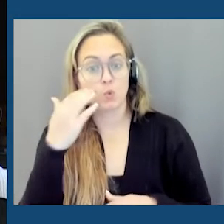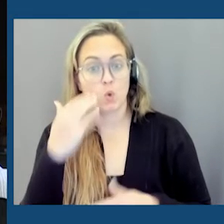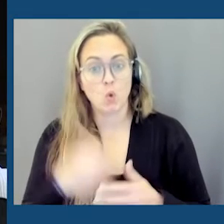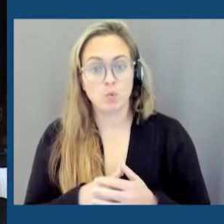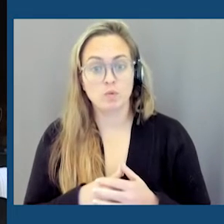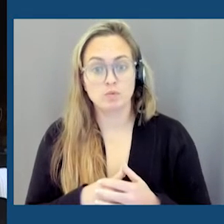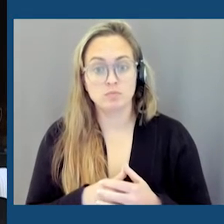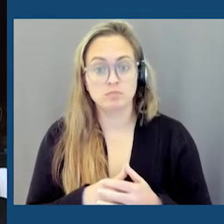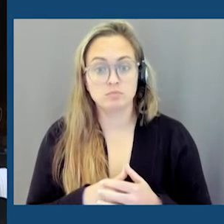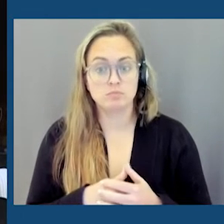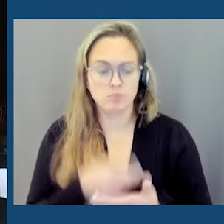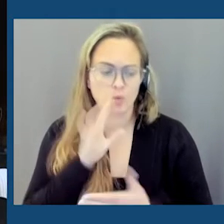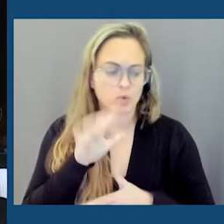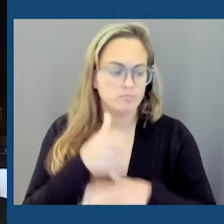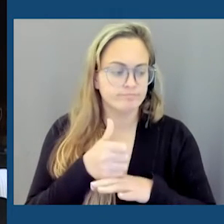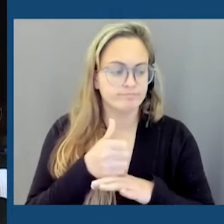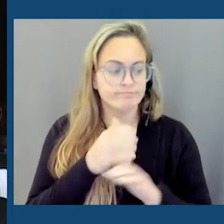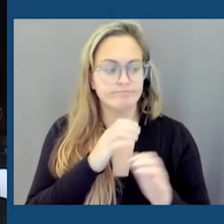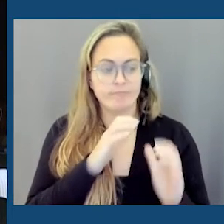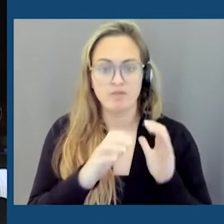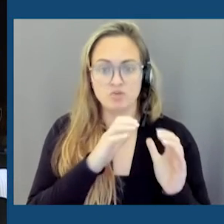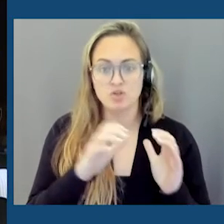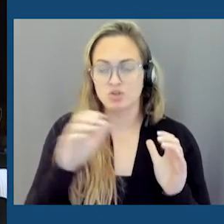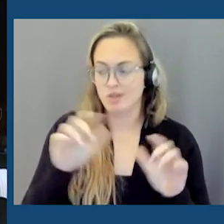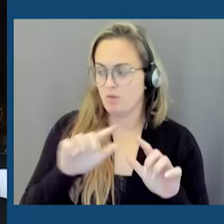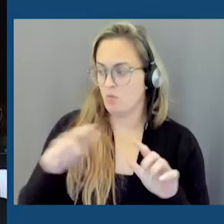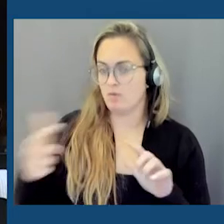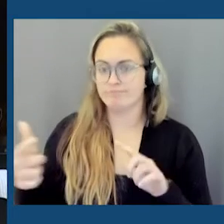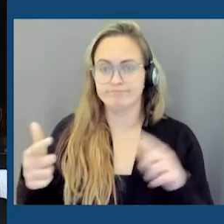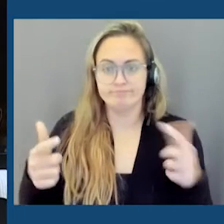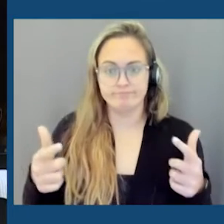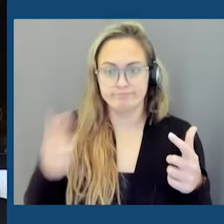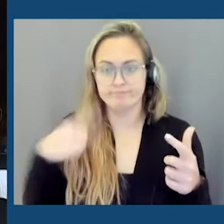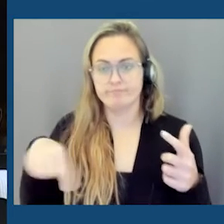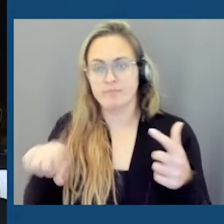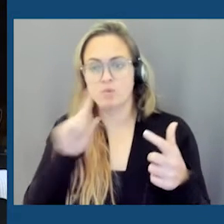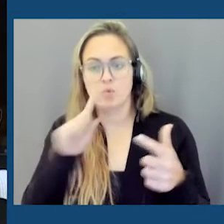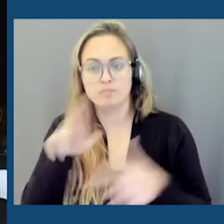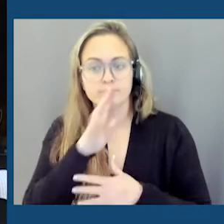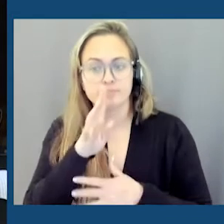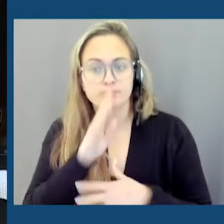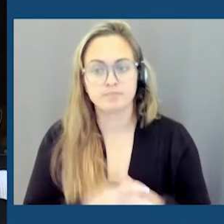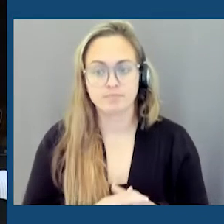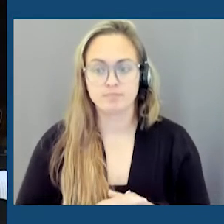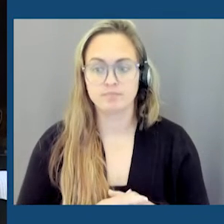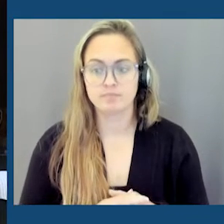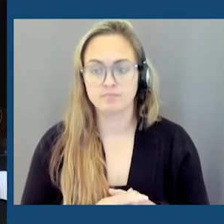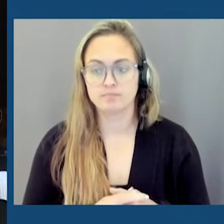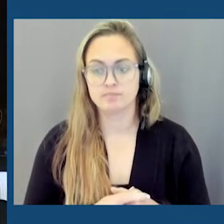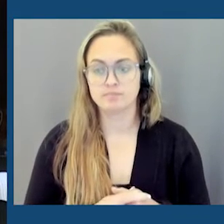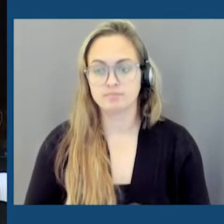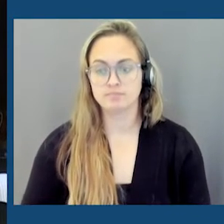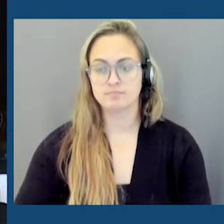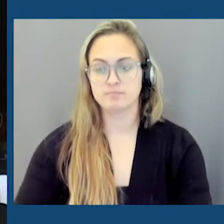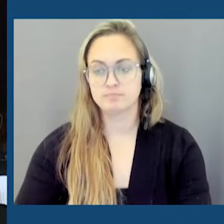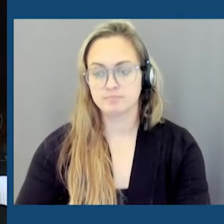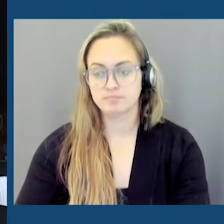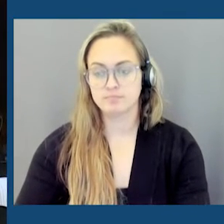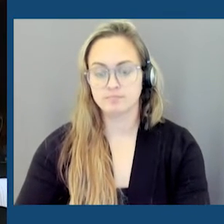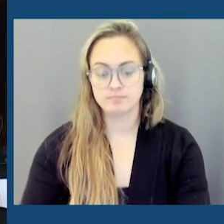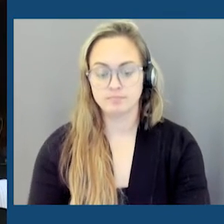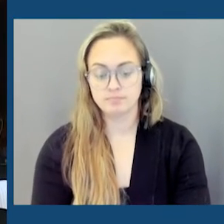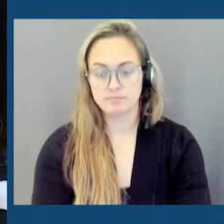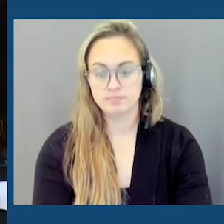the conversation, and then Mr. Pupkin and Superintendent James will delve into the data. As you